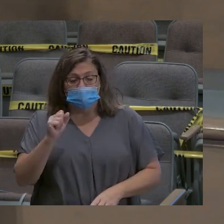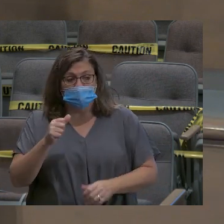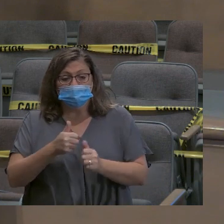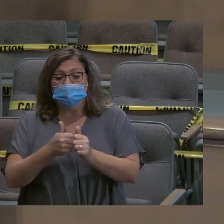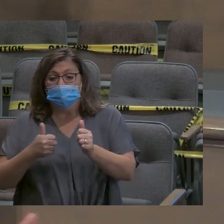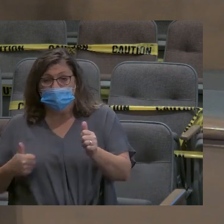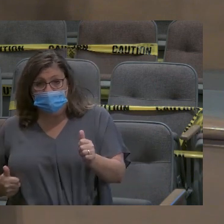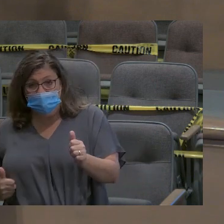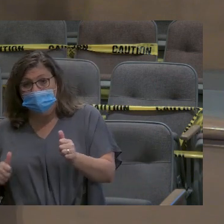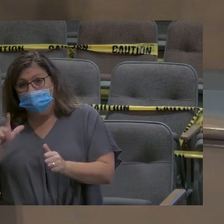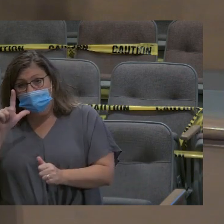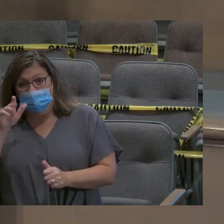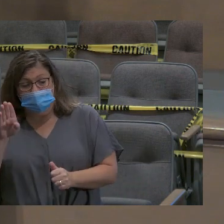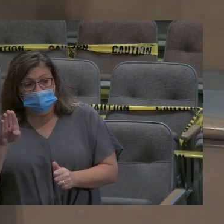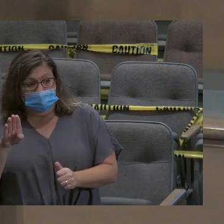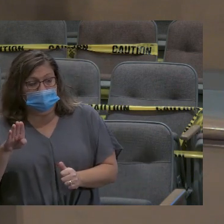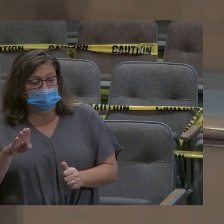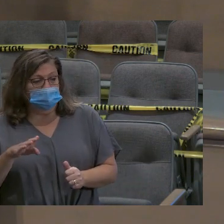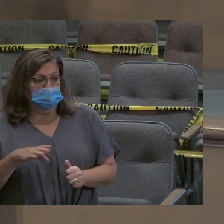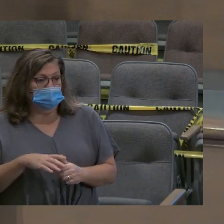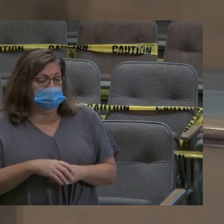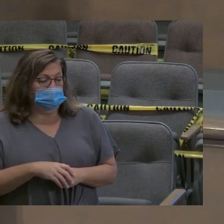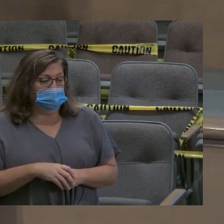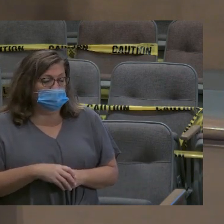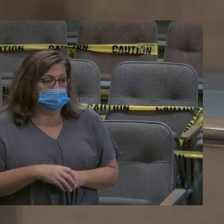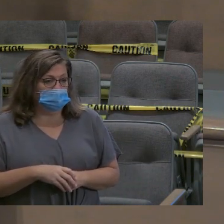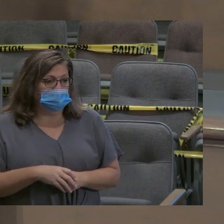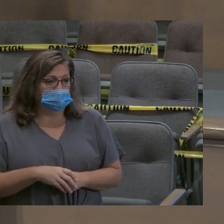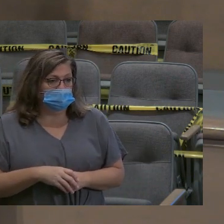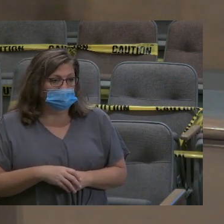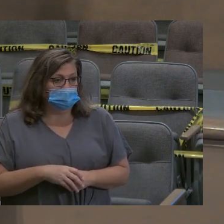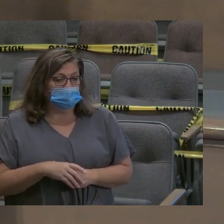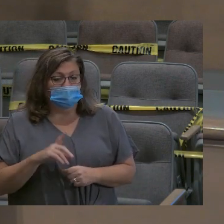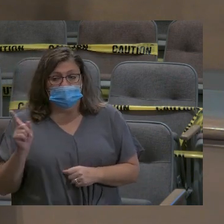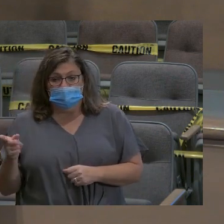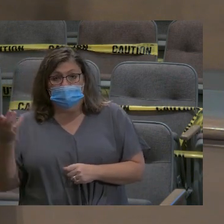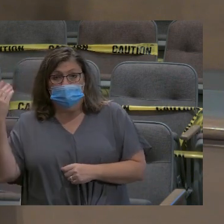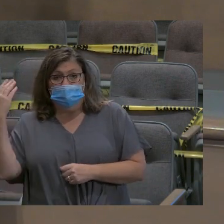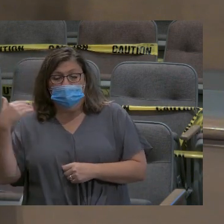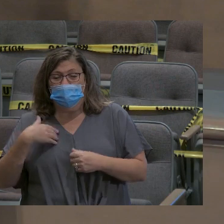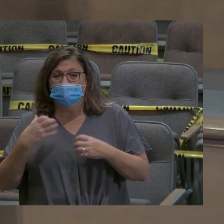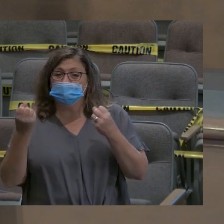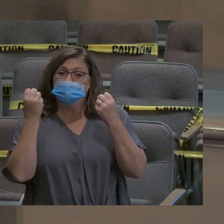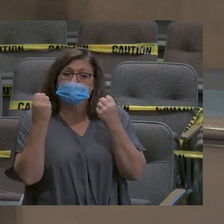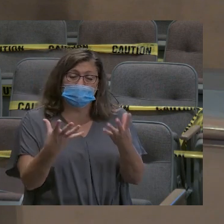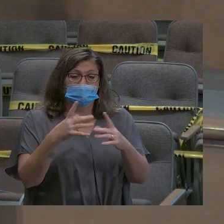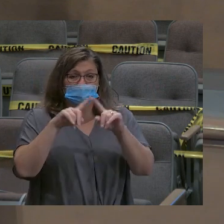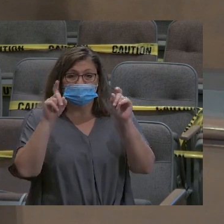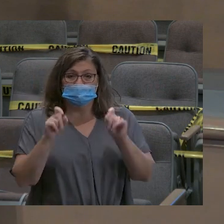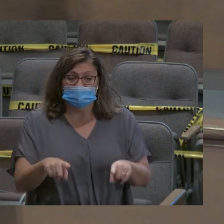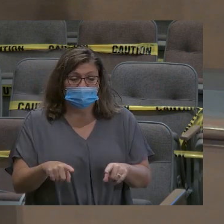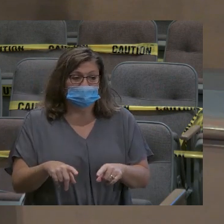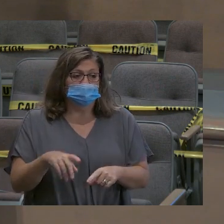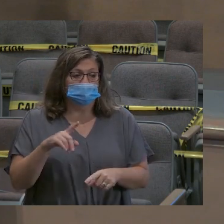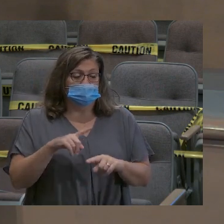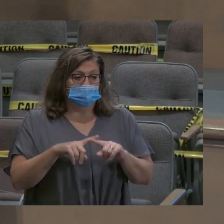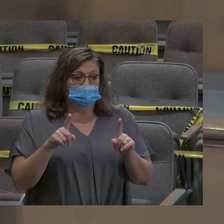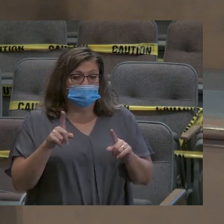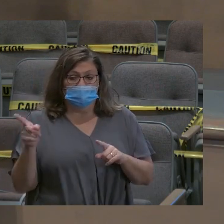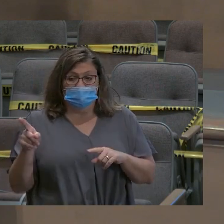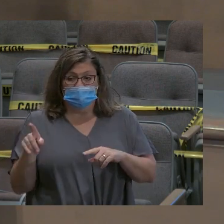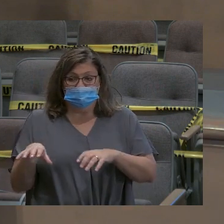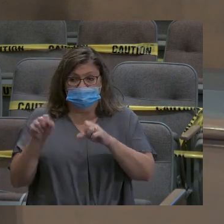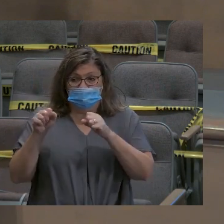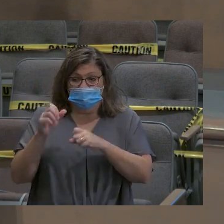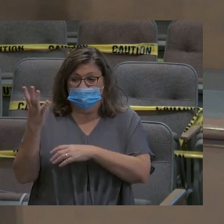laboratory. They had so many tests, and it exceeded their capacity, and it was taking us about 5 or 6